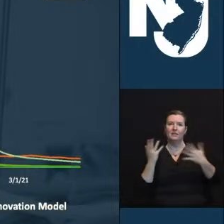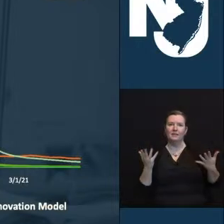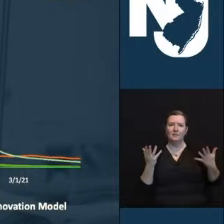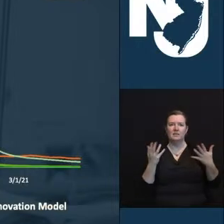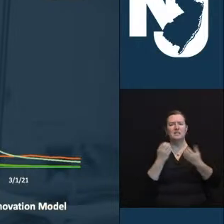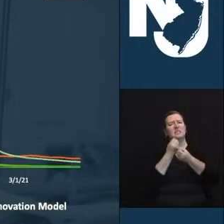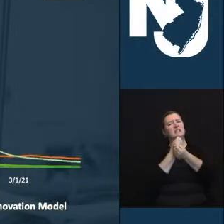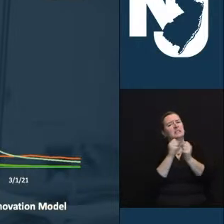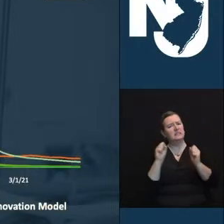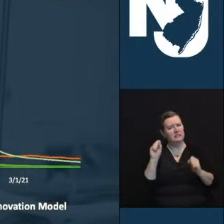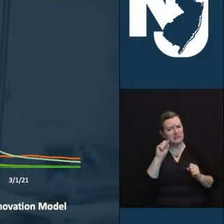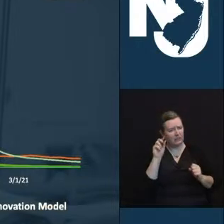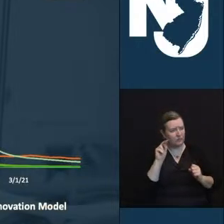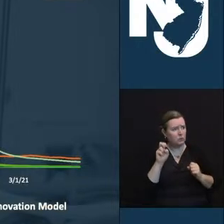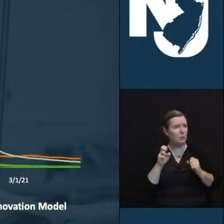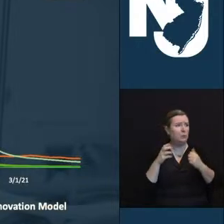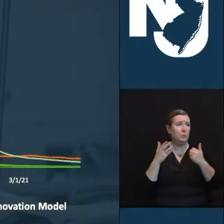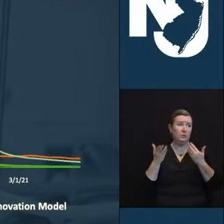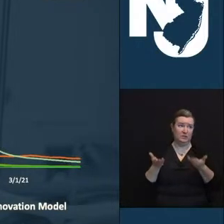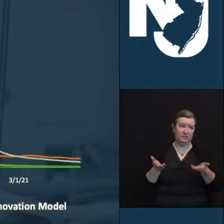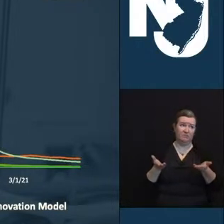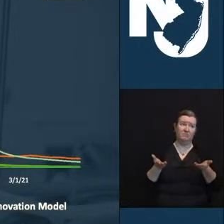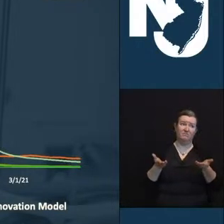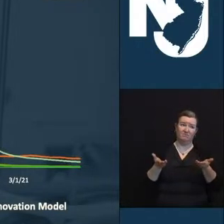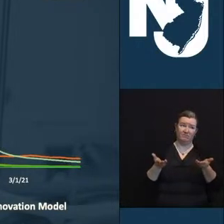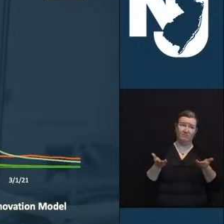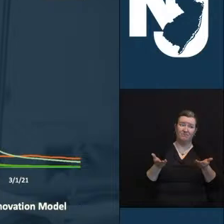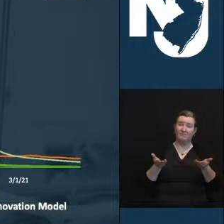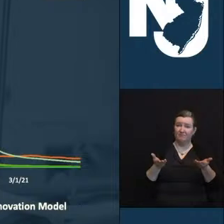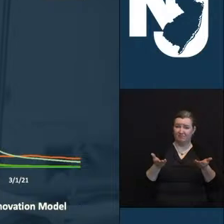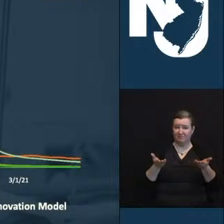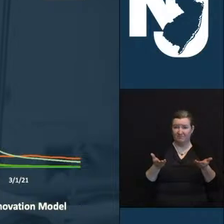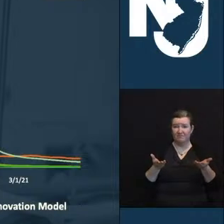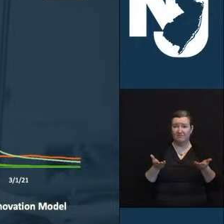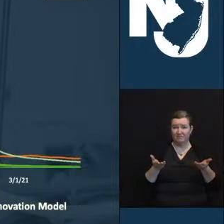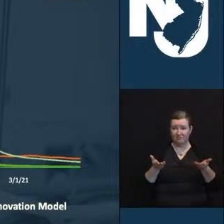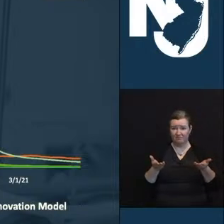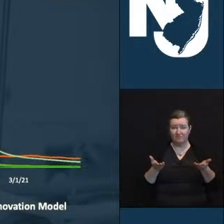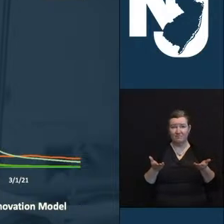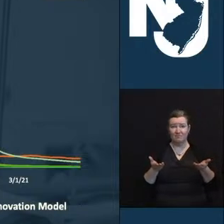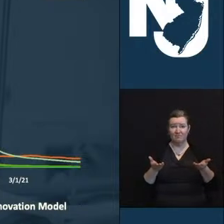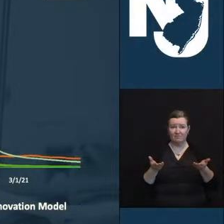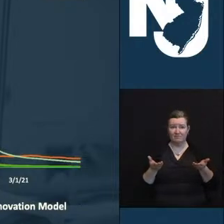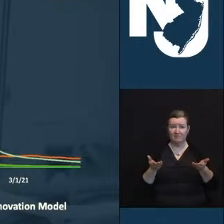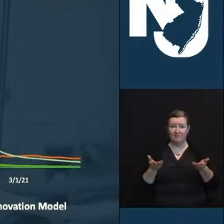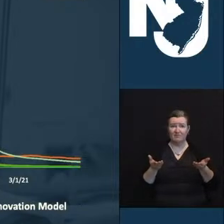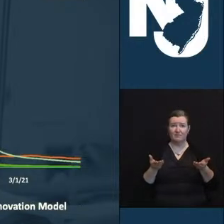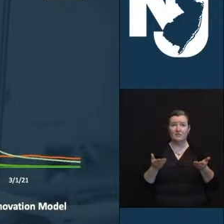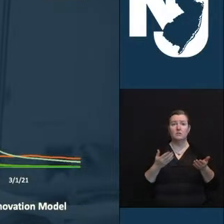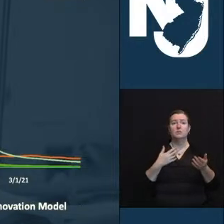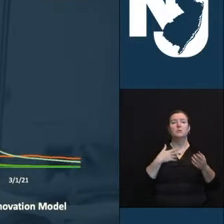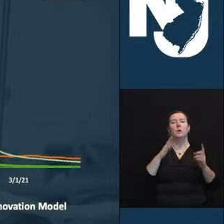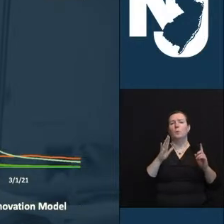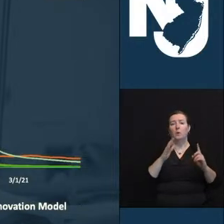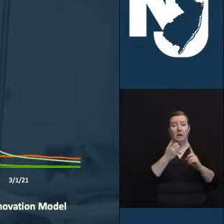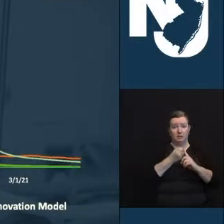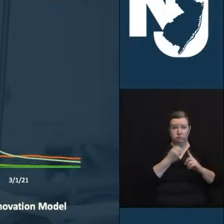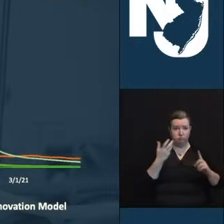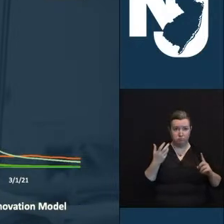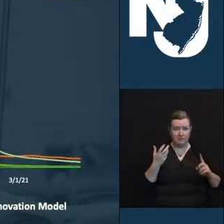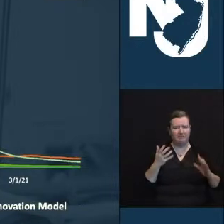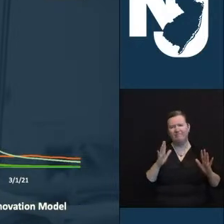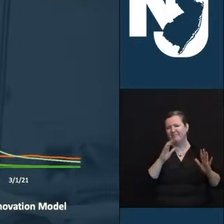exact differences on the assumptions. Maybe you and Ed do, Judy, and we can get into that either today or offline afterward.